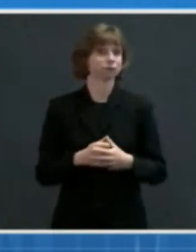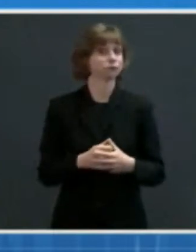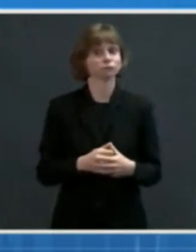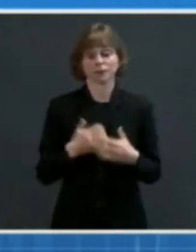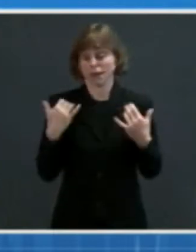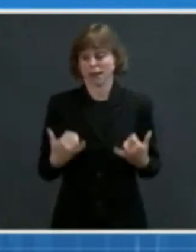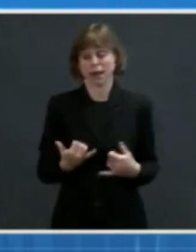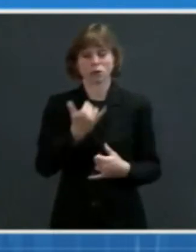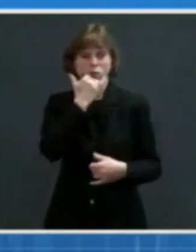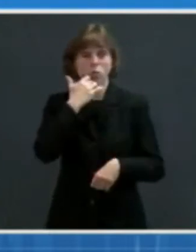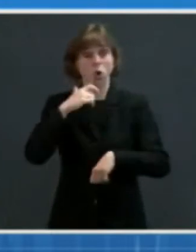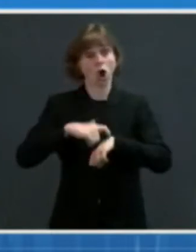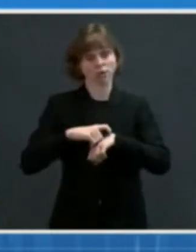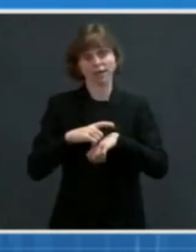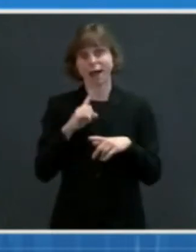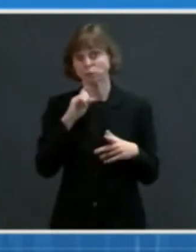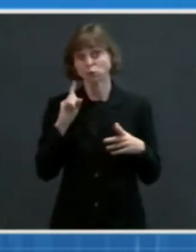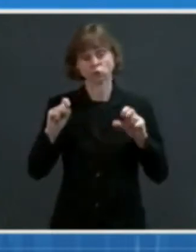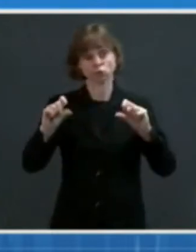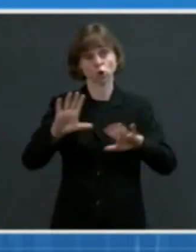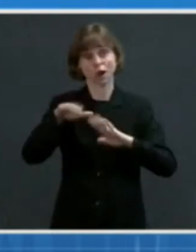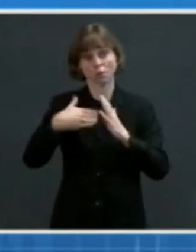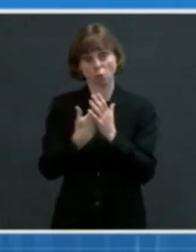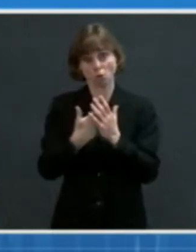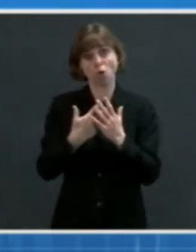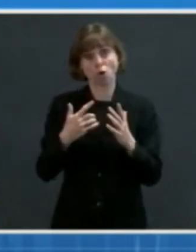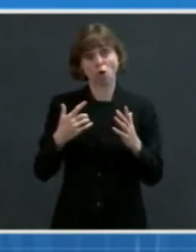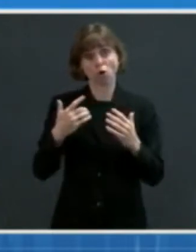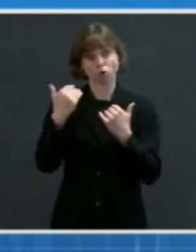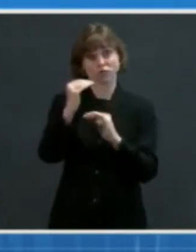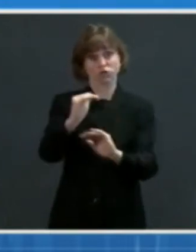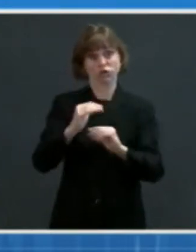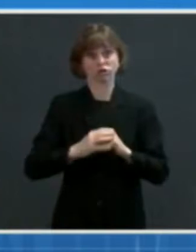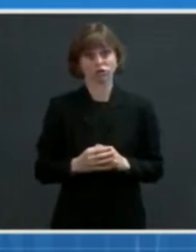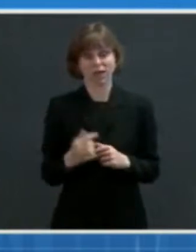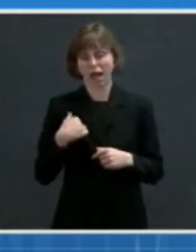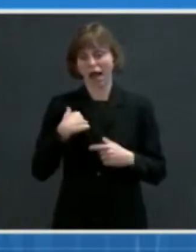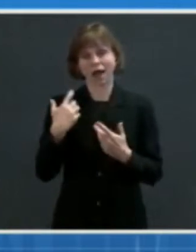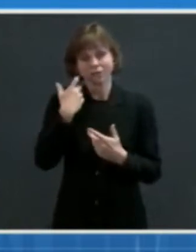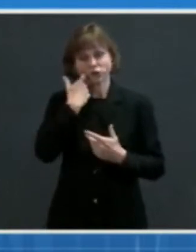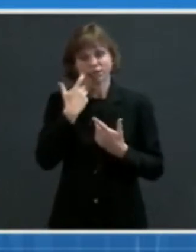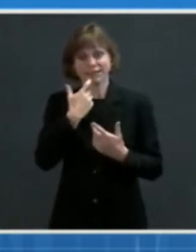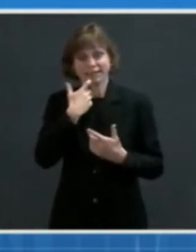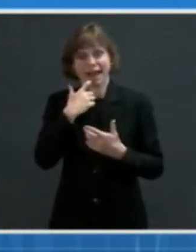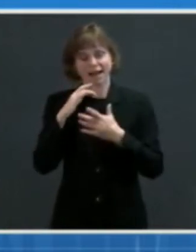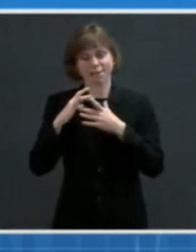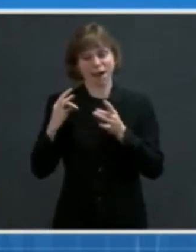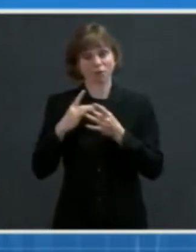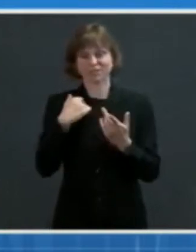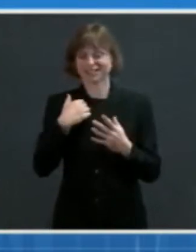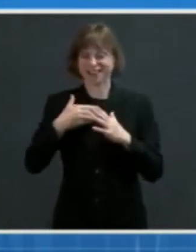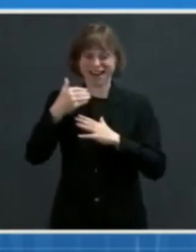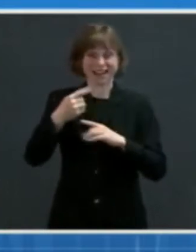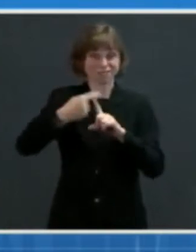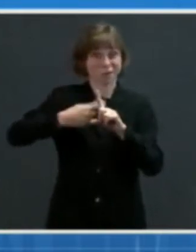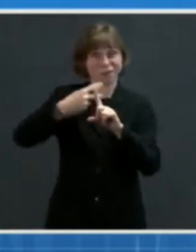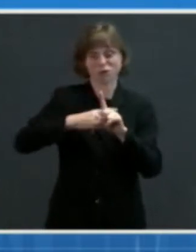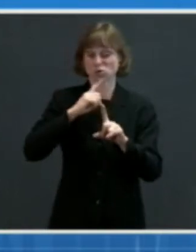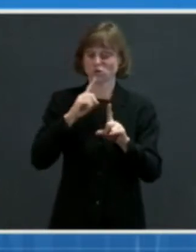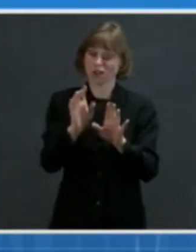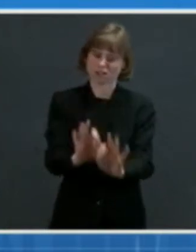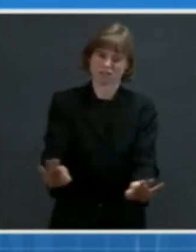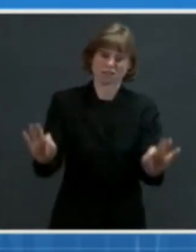to release all restrictions. I do think that, as I said in my remarks, the next month or two is really pivotal in terms of how